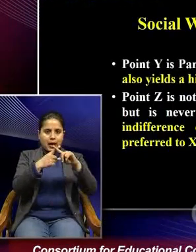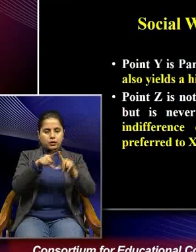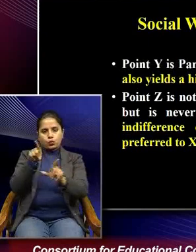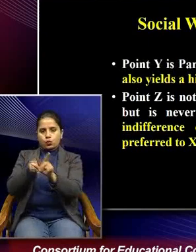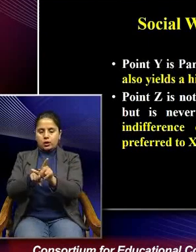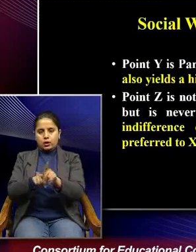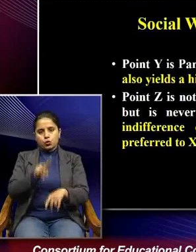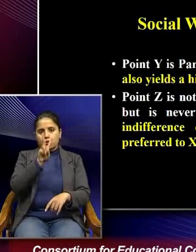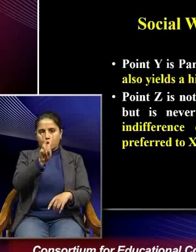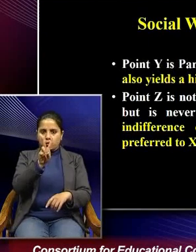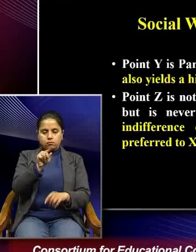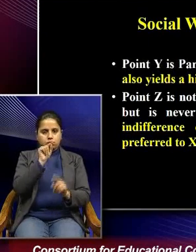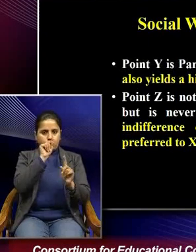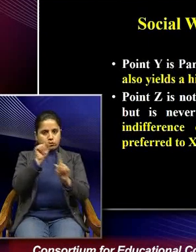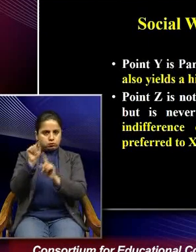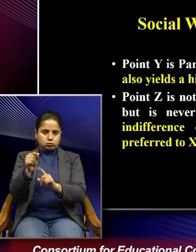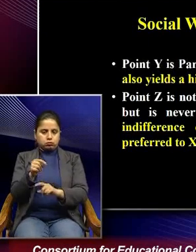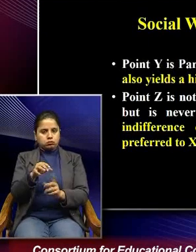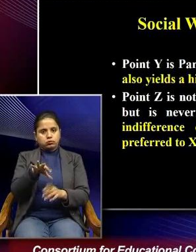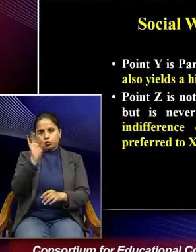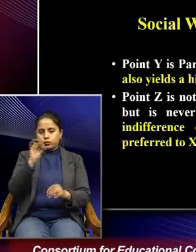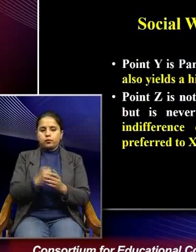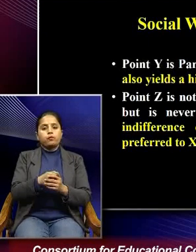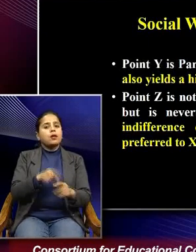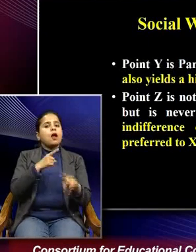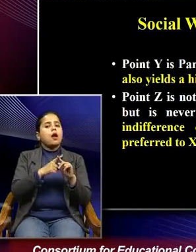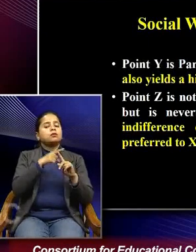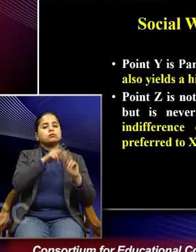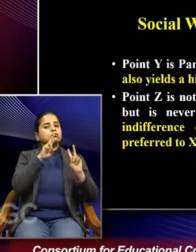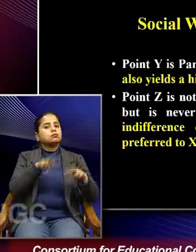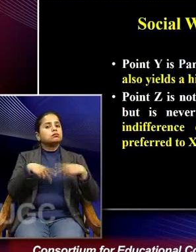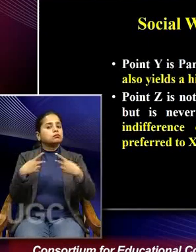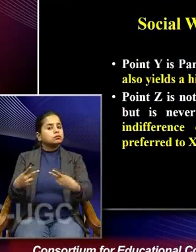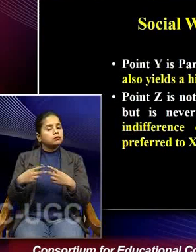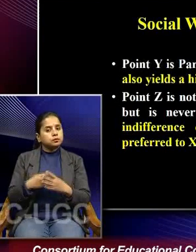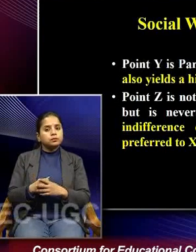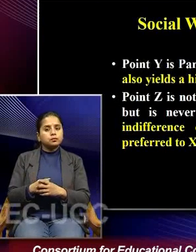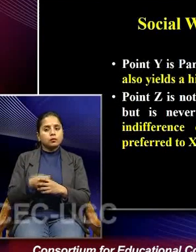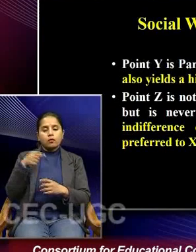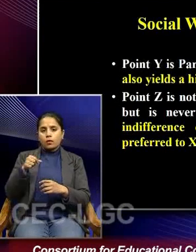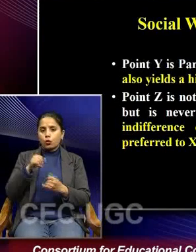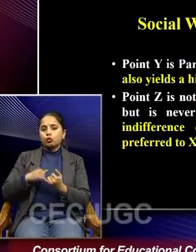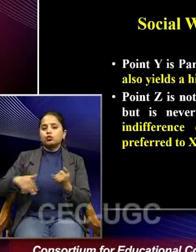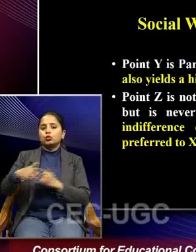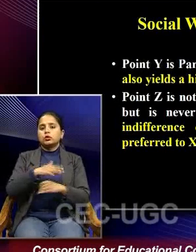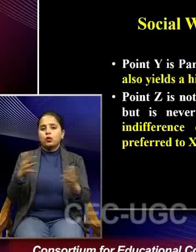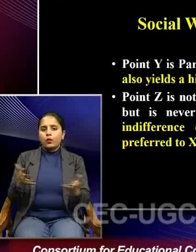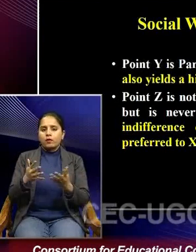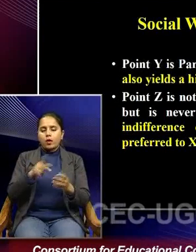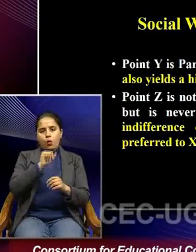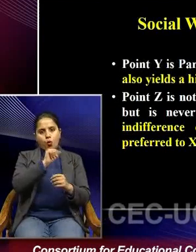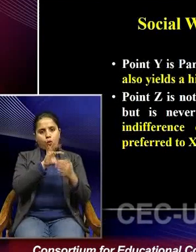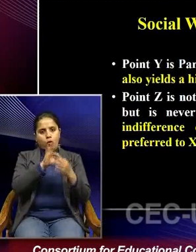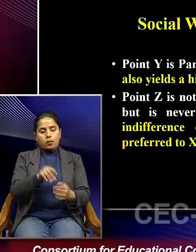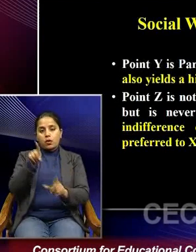2 points. X corresponds to the social welfare W naught,